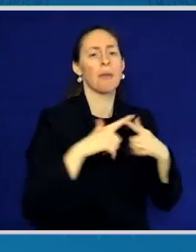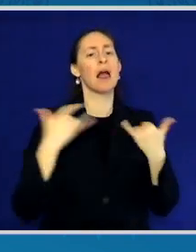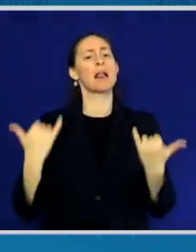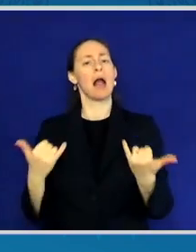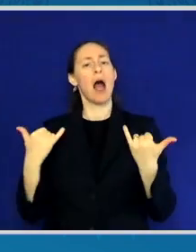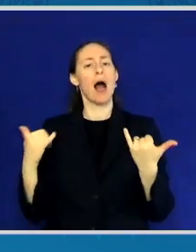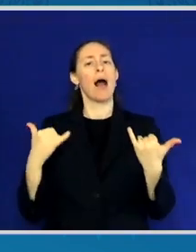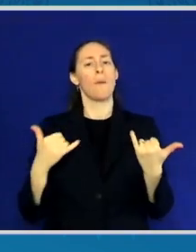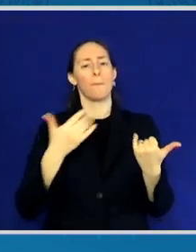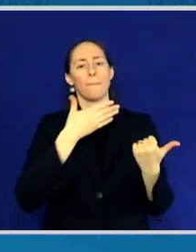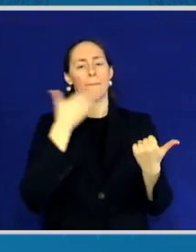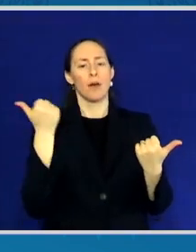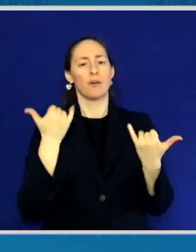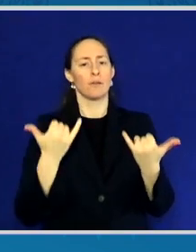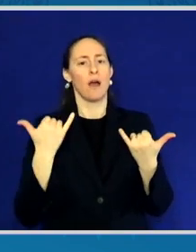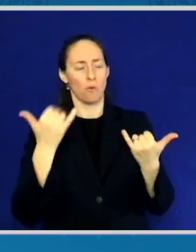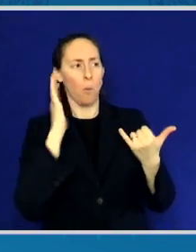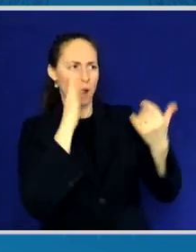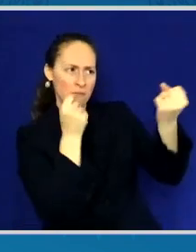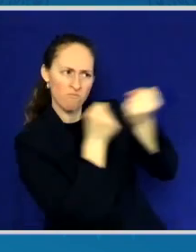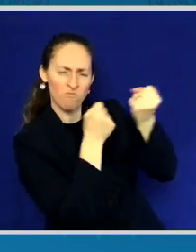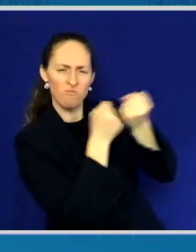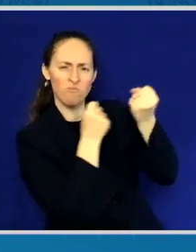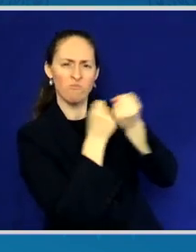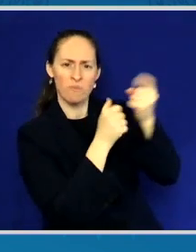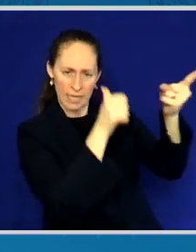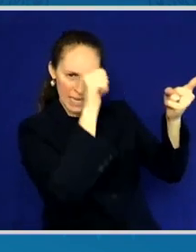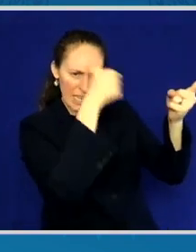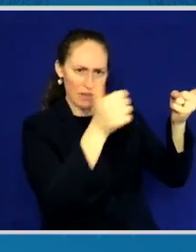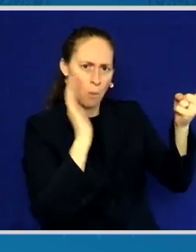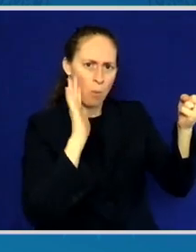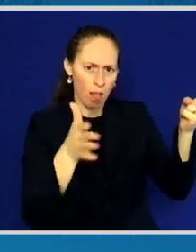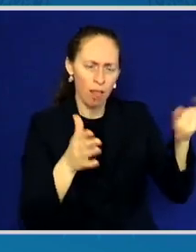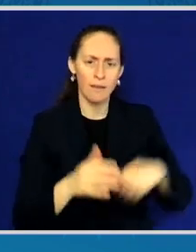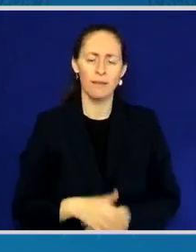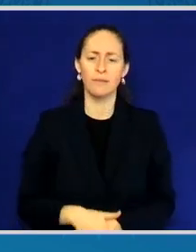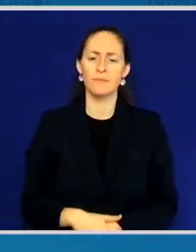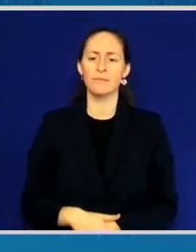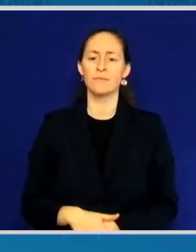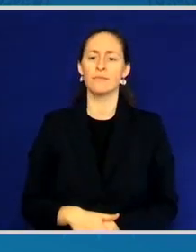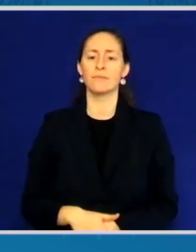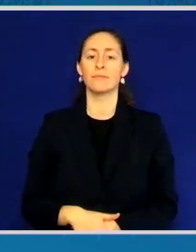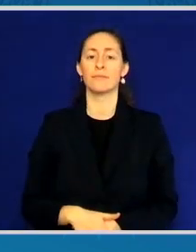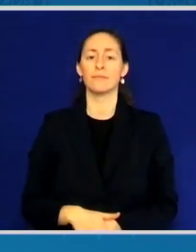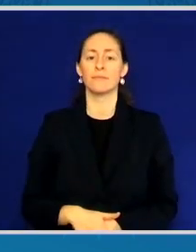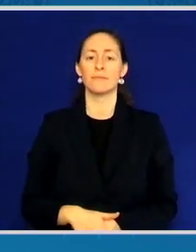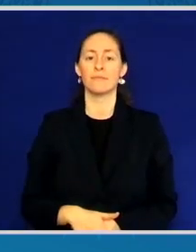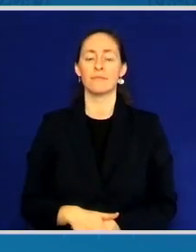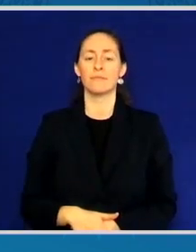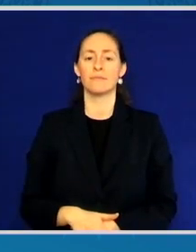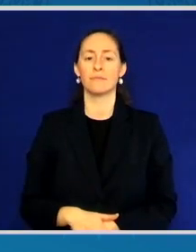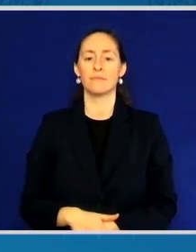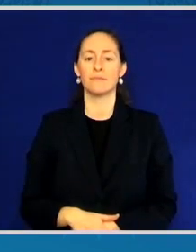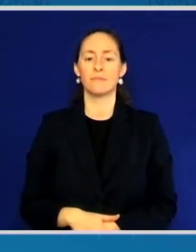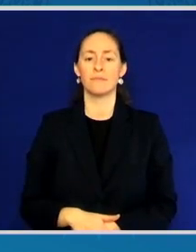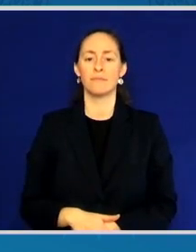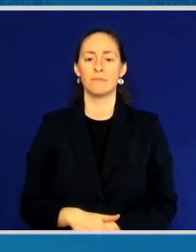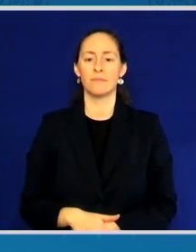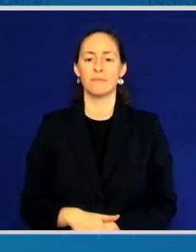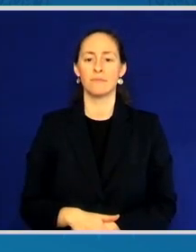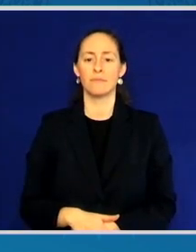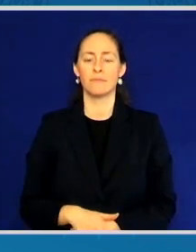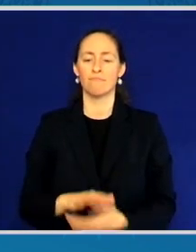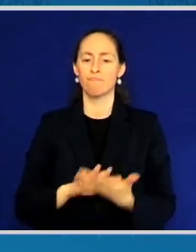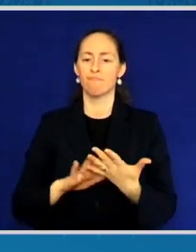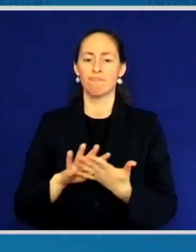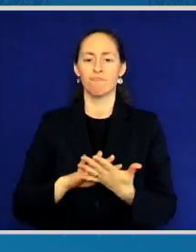Vice President, regarding infrastructure, as you're continuing to push the American Jobs Plan, what's your message and how are you going to approach Republican